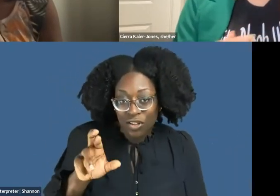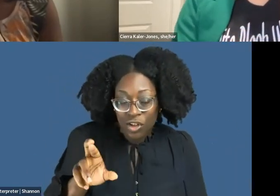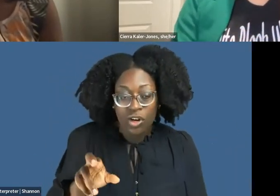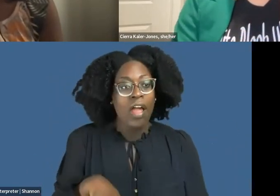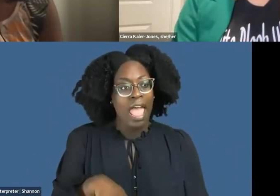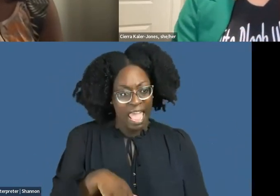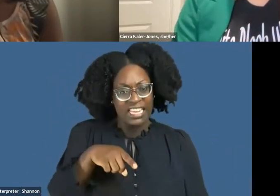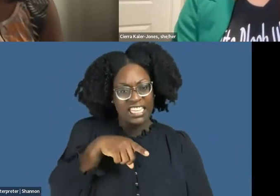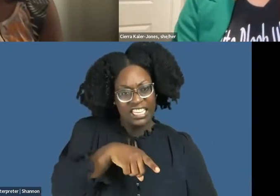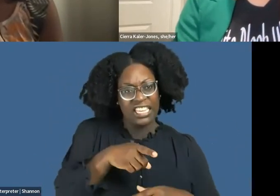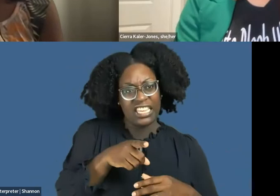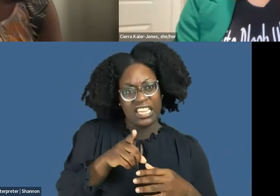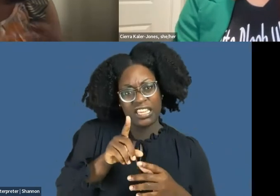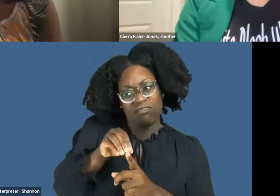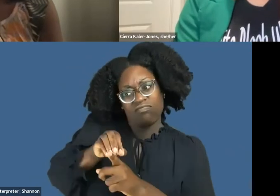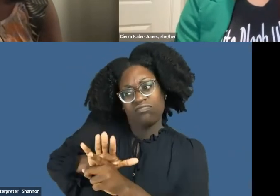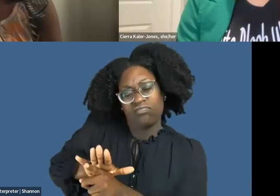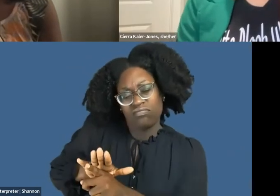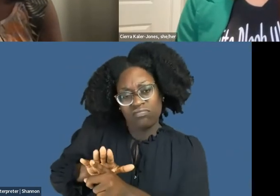right?